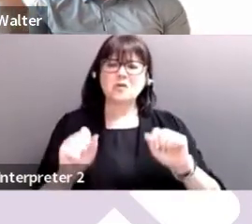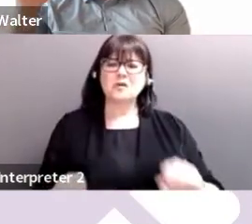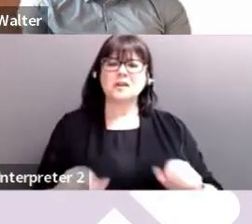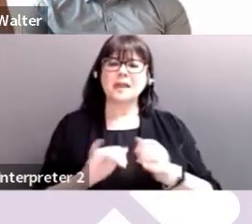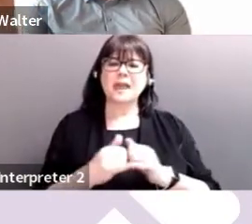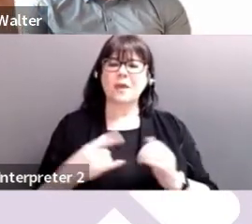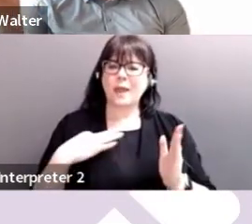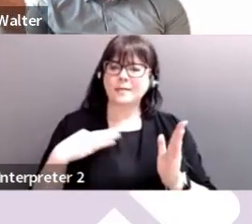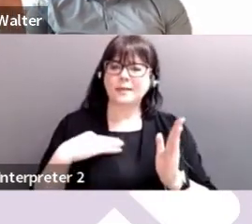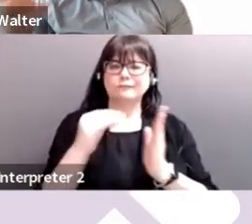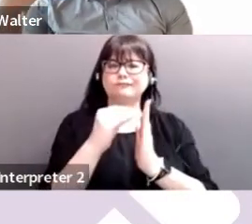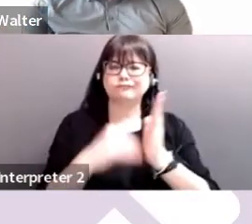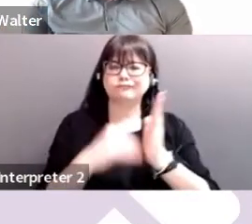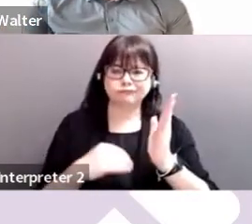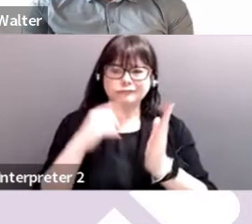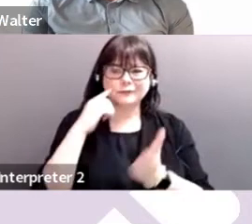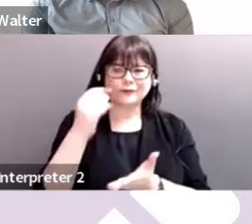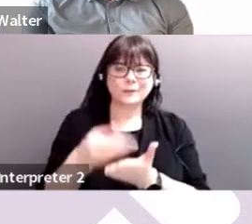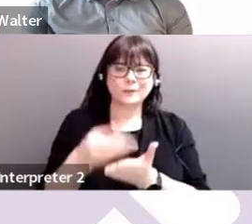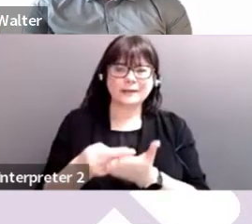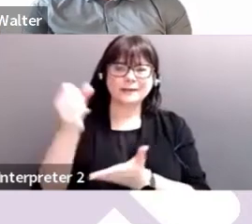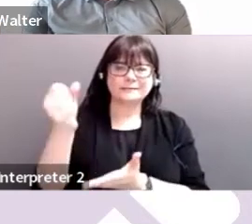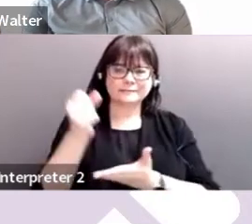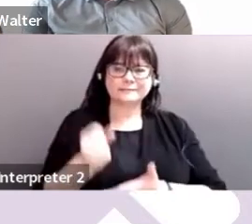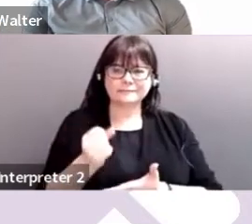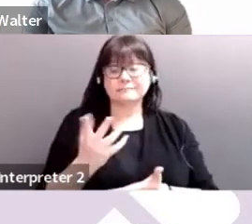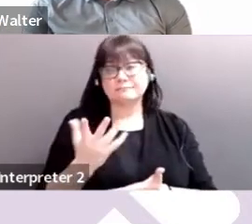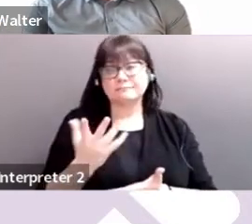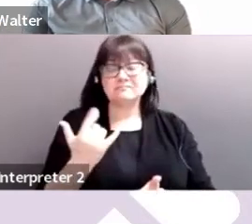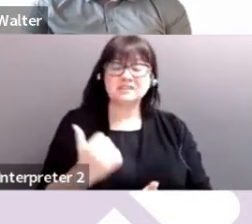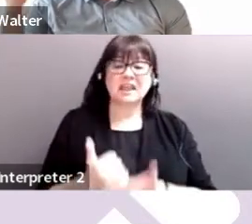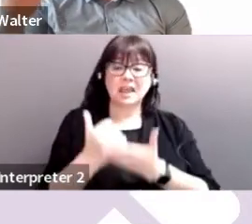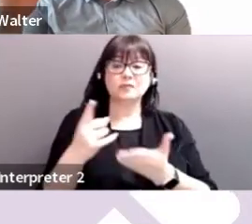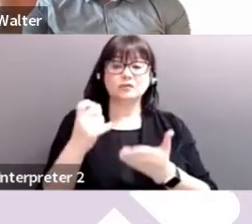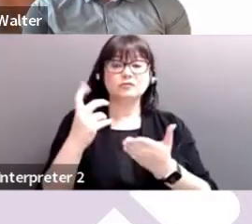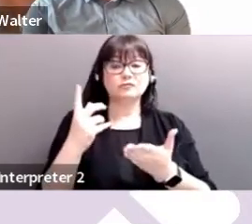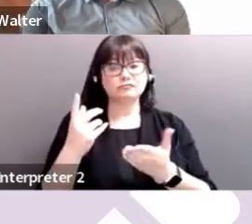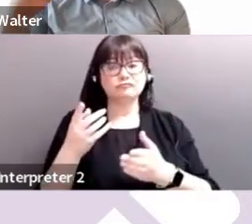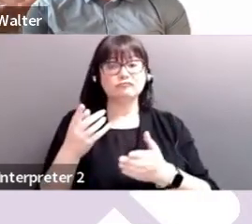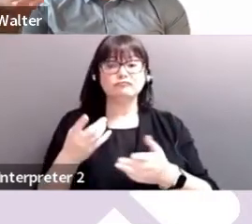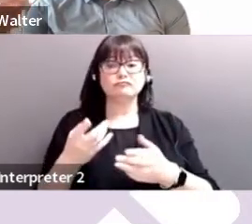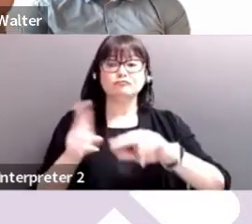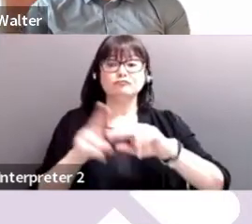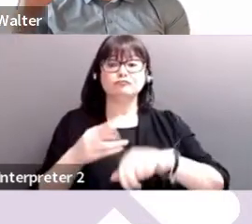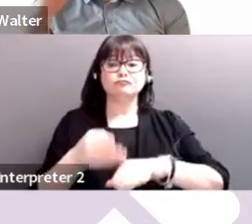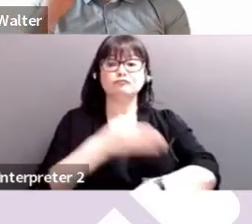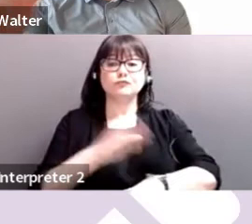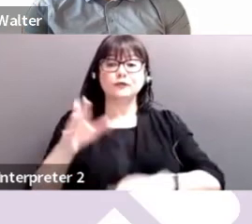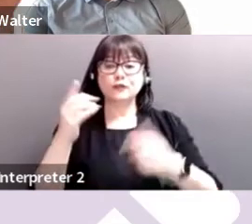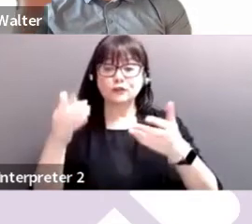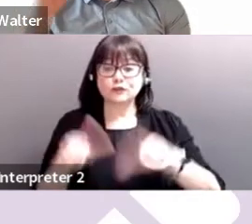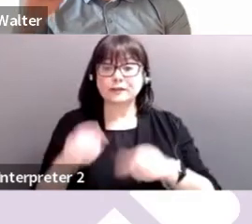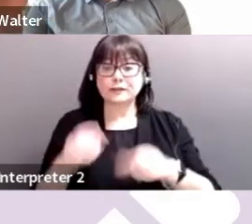for funding or for grant funding. It can help like increase, your likelihood of securing those funds, right? That's why we kind of talk about, like Catherine speaks about